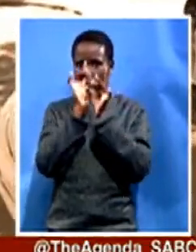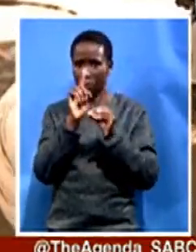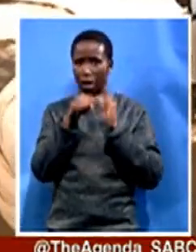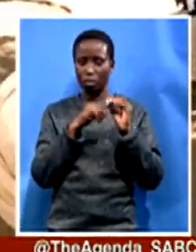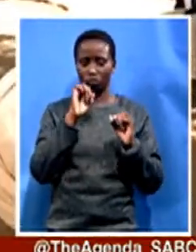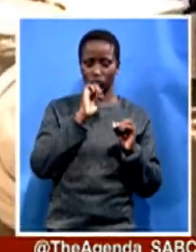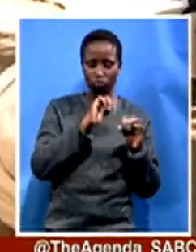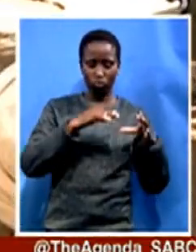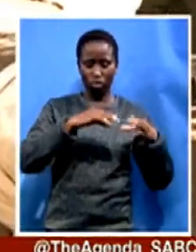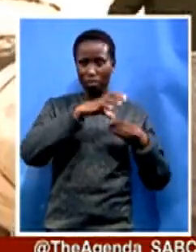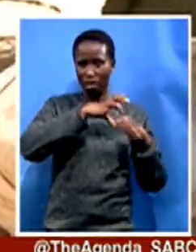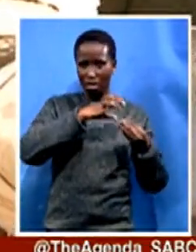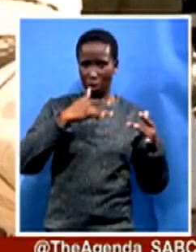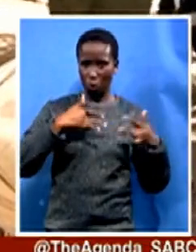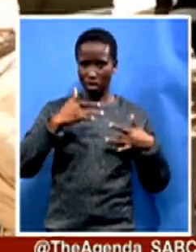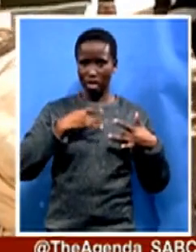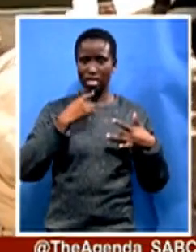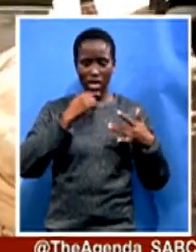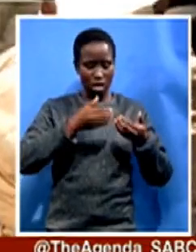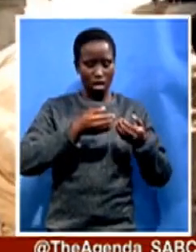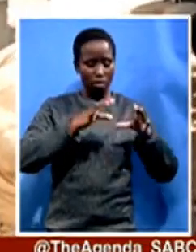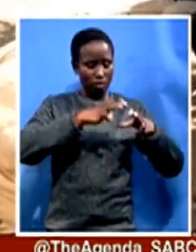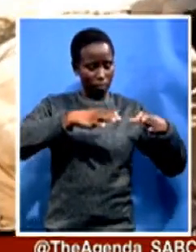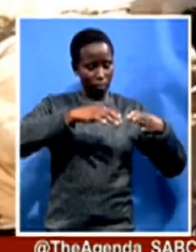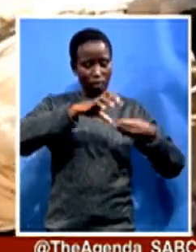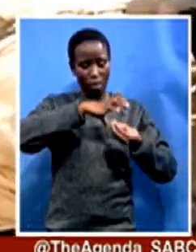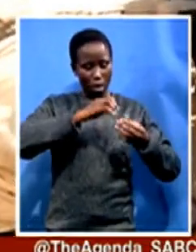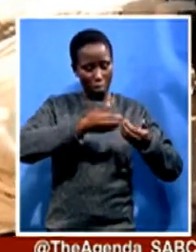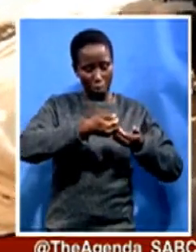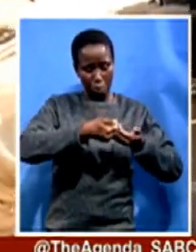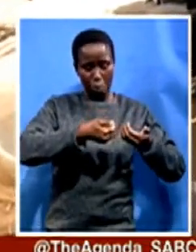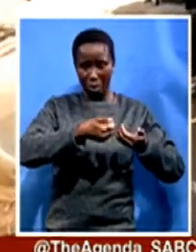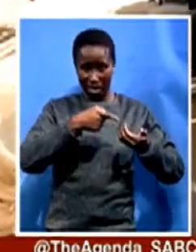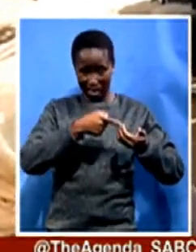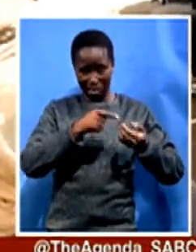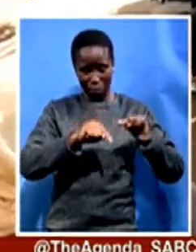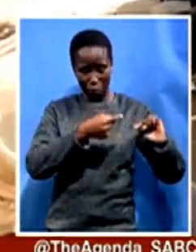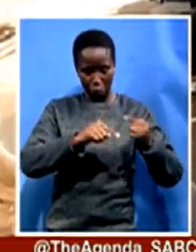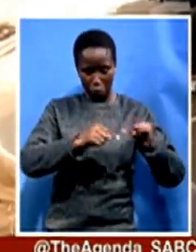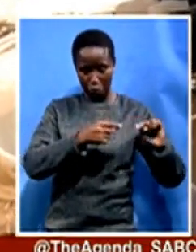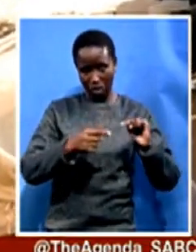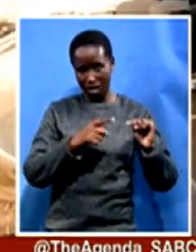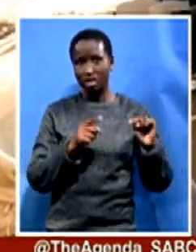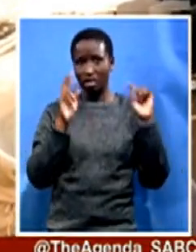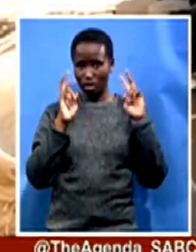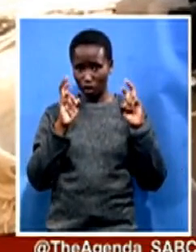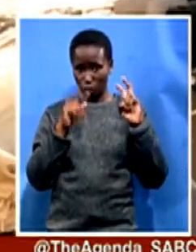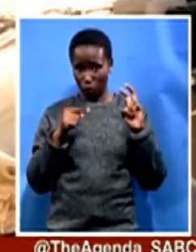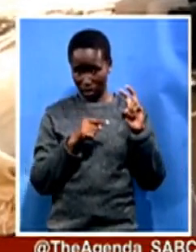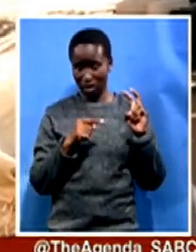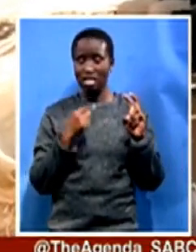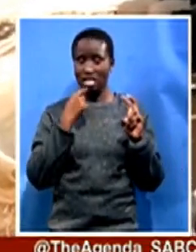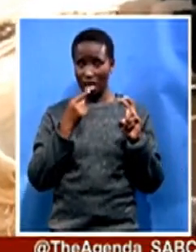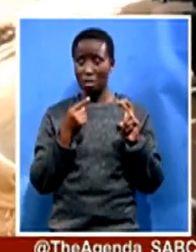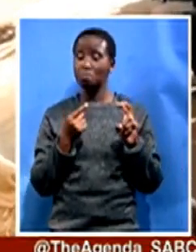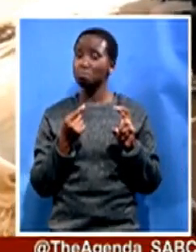appear, to be, crippling in as the issue of succession, is slowly, starting to, heat